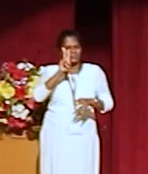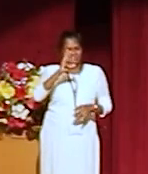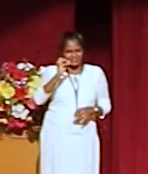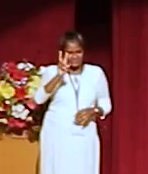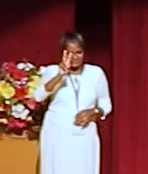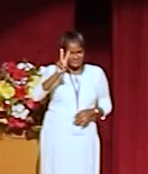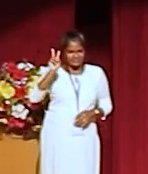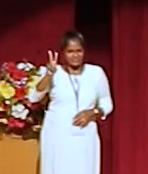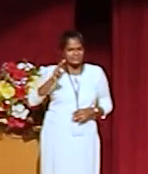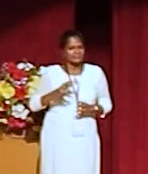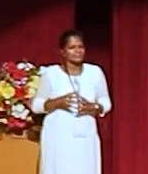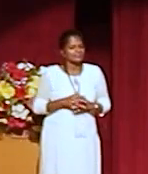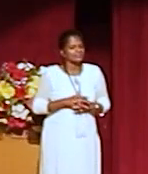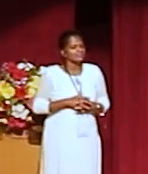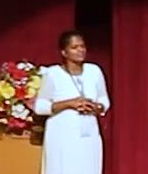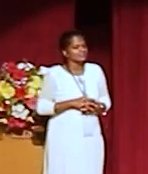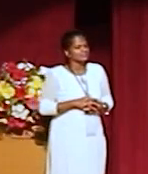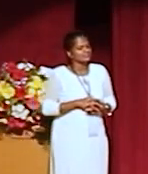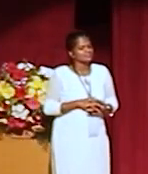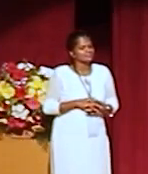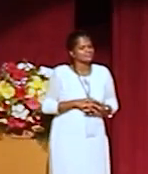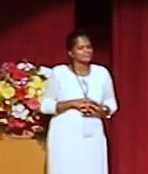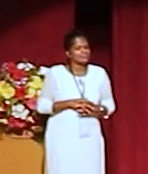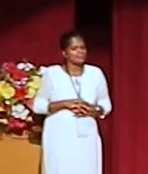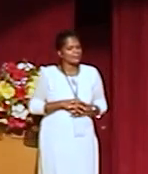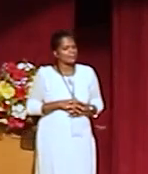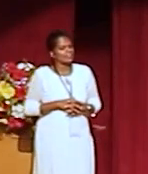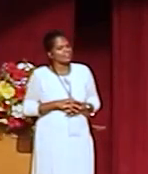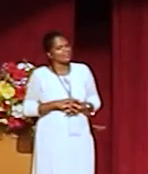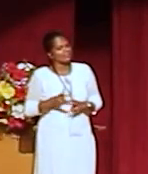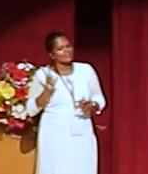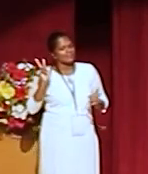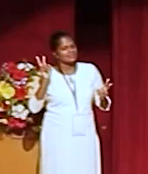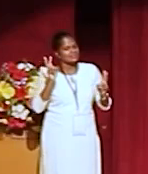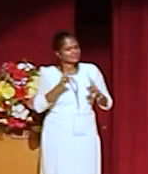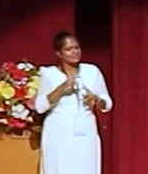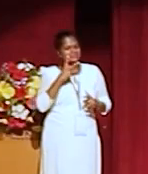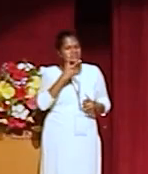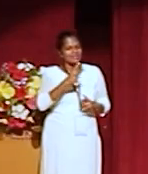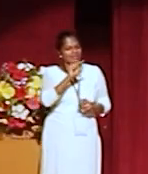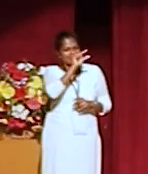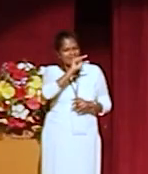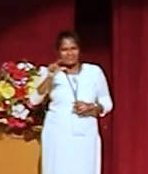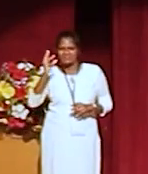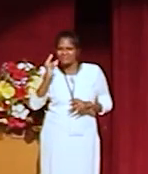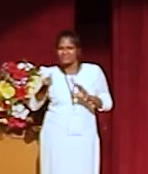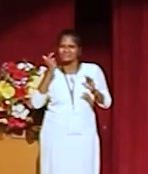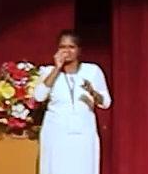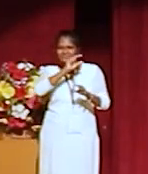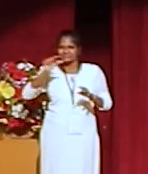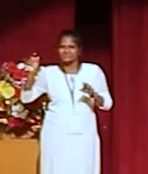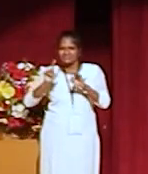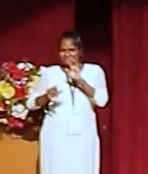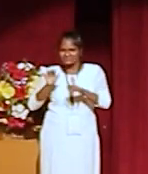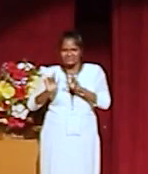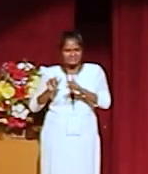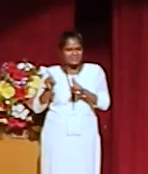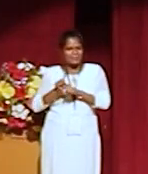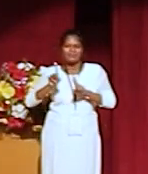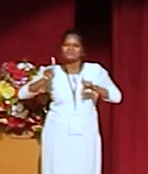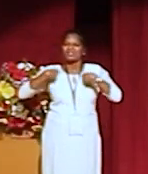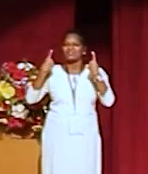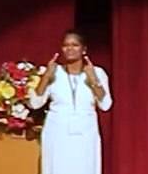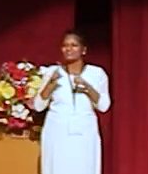am giving presentation in Empower 2022. It is that fast, writing